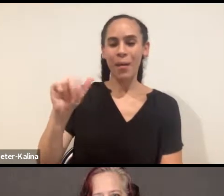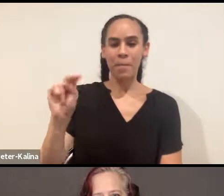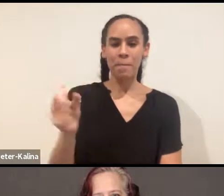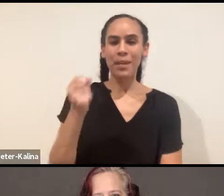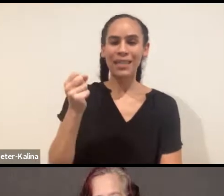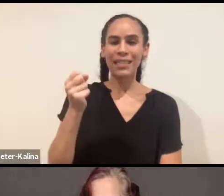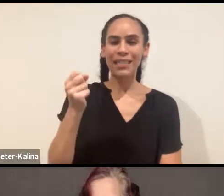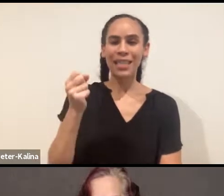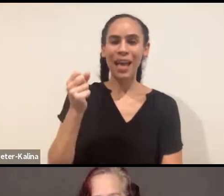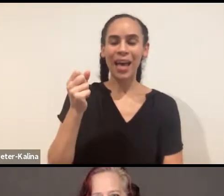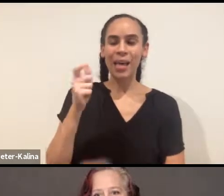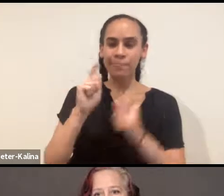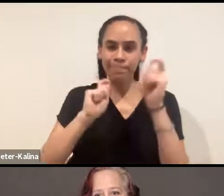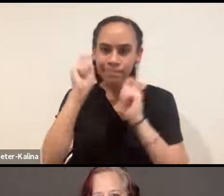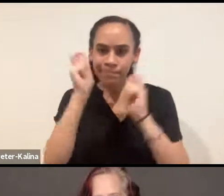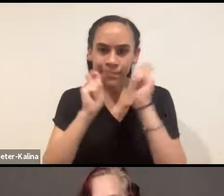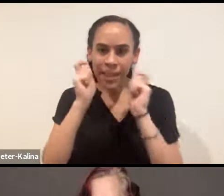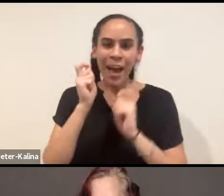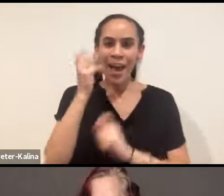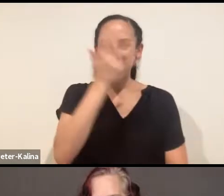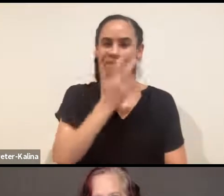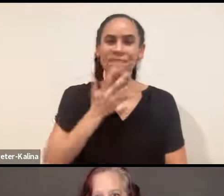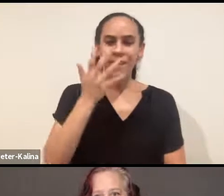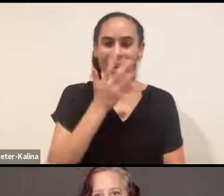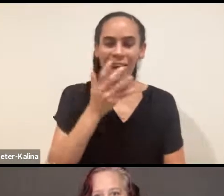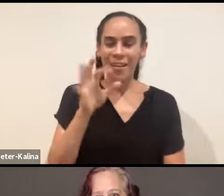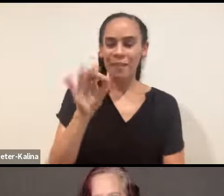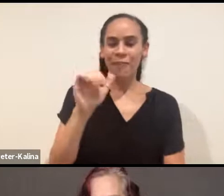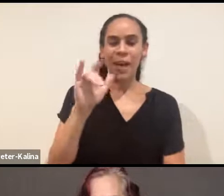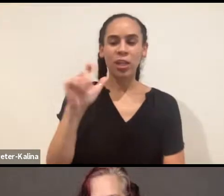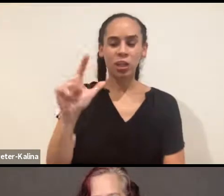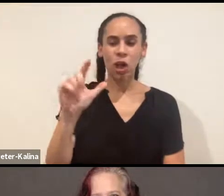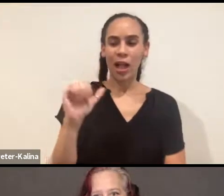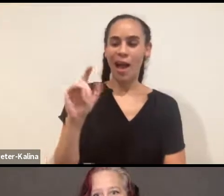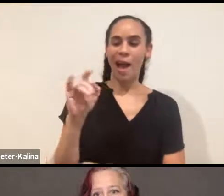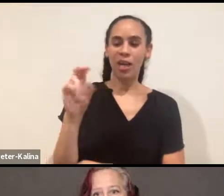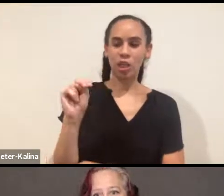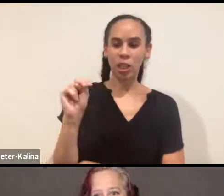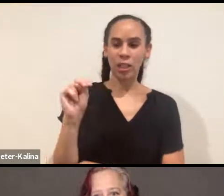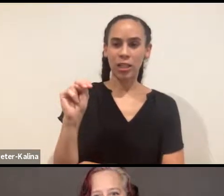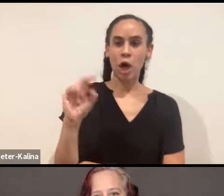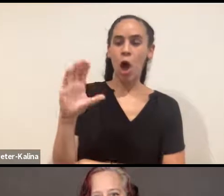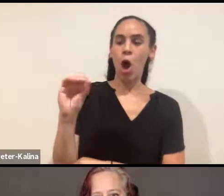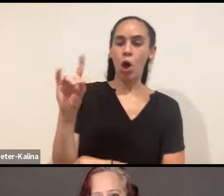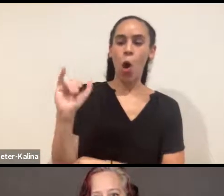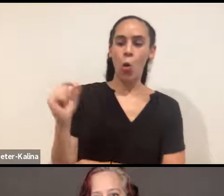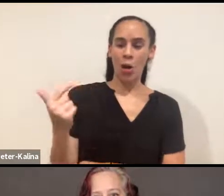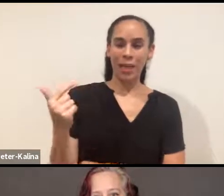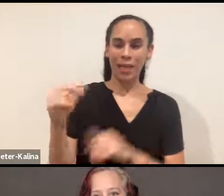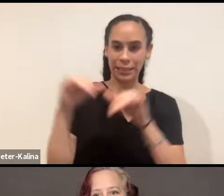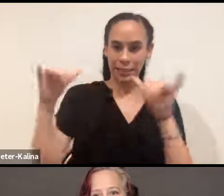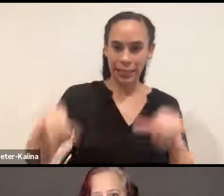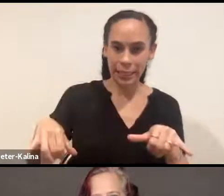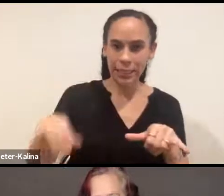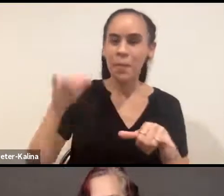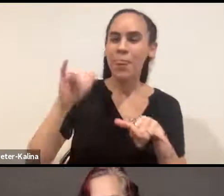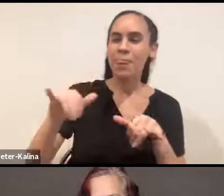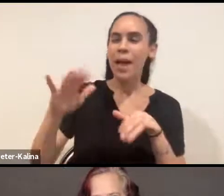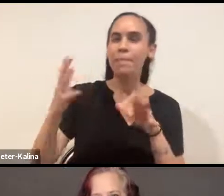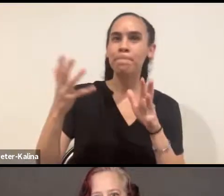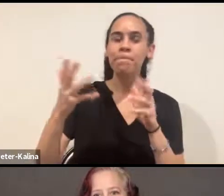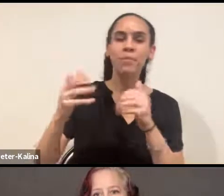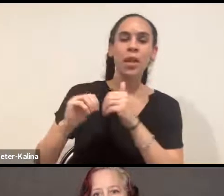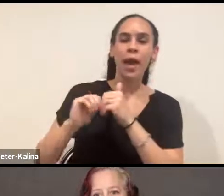facial action coding system, FACS, and it's a way